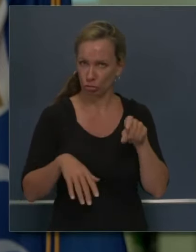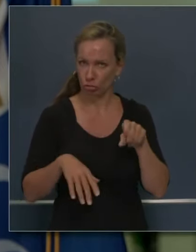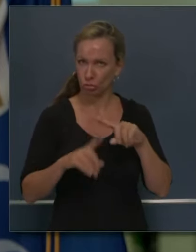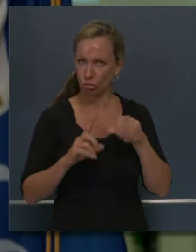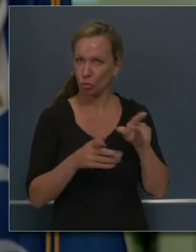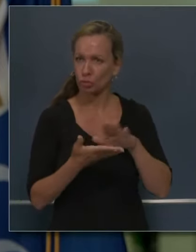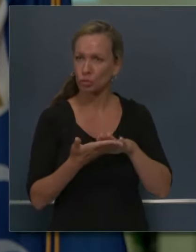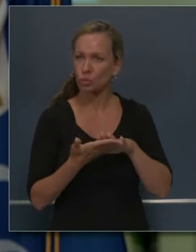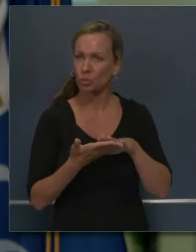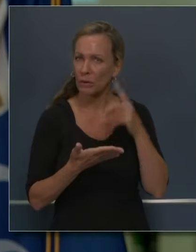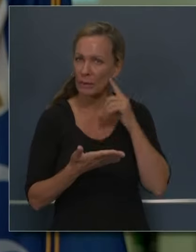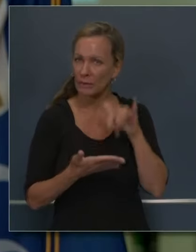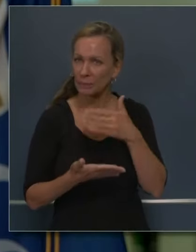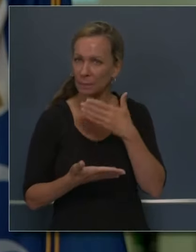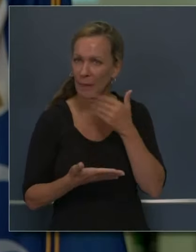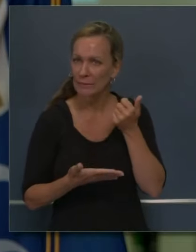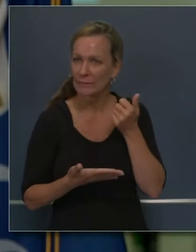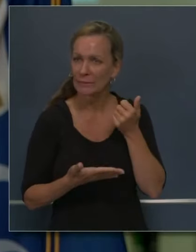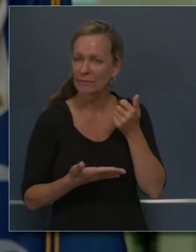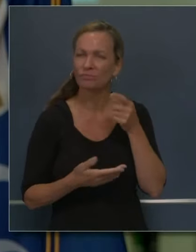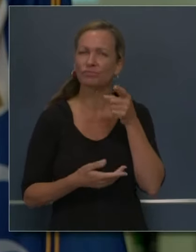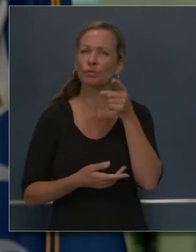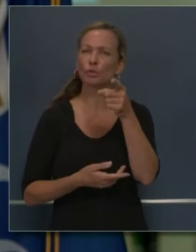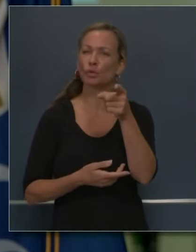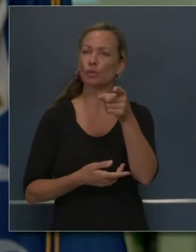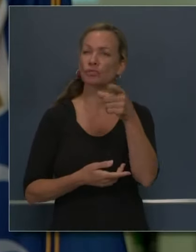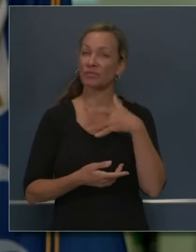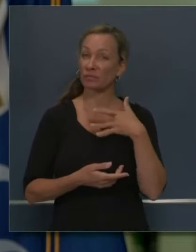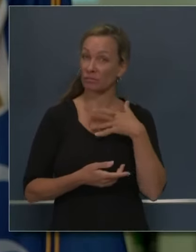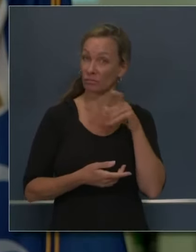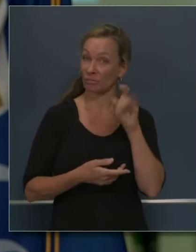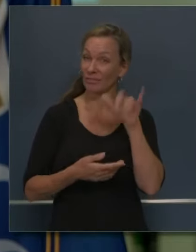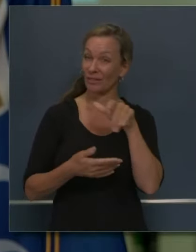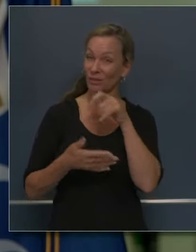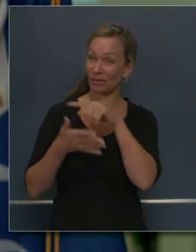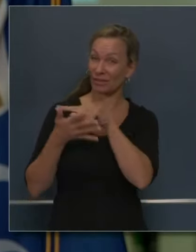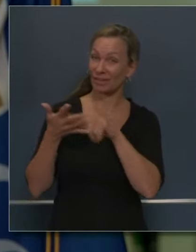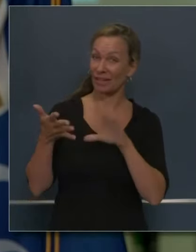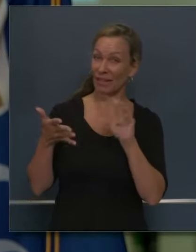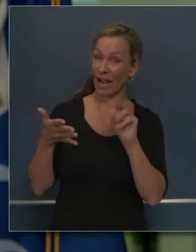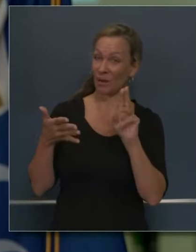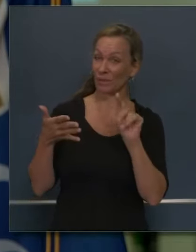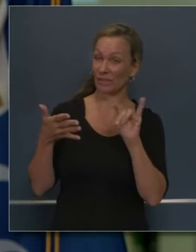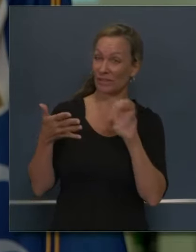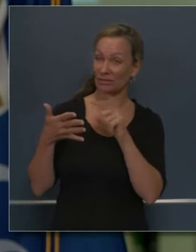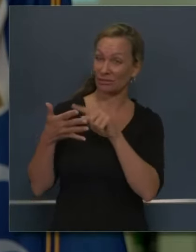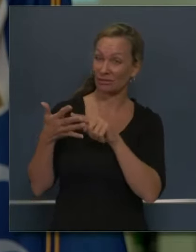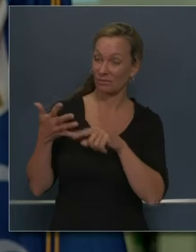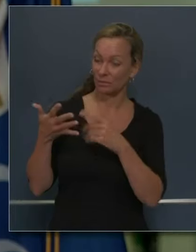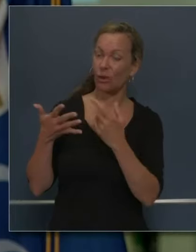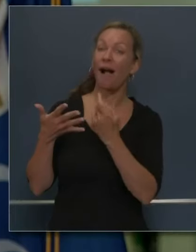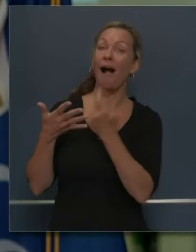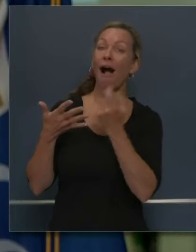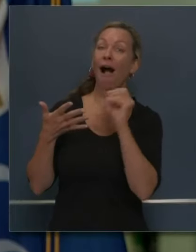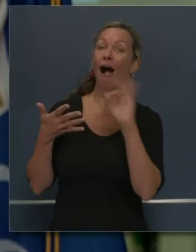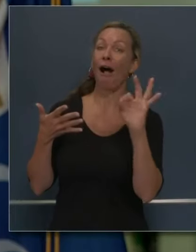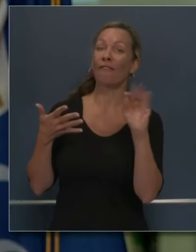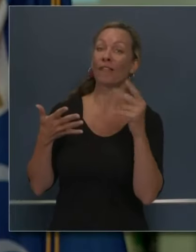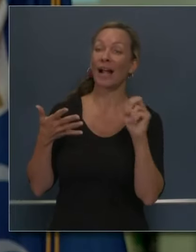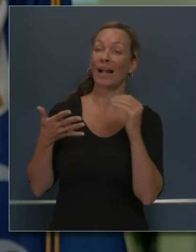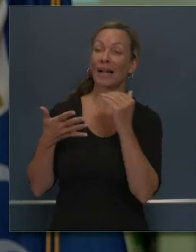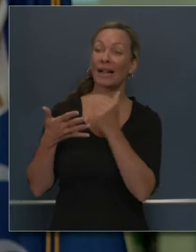do you think their school districts should immediately move to classroom learning? And how soon will you allow for the reopening of the businesses you closed or restricted